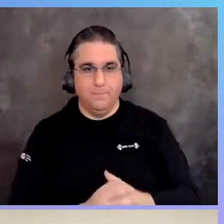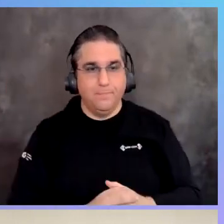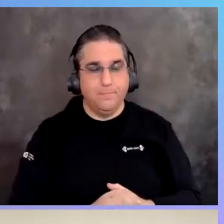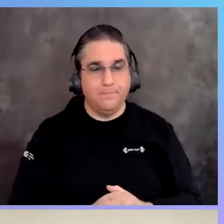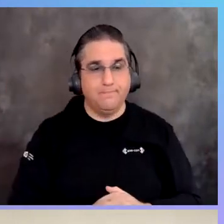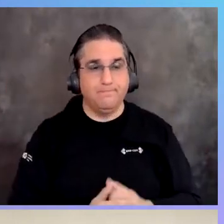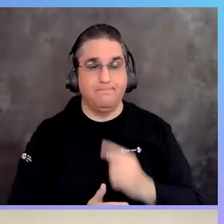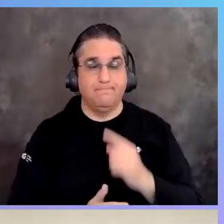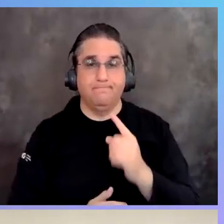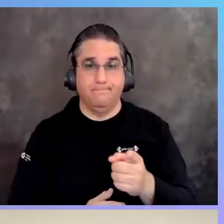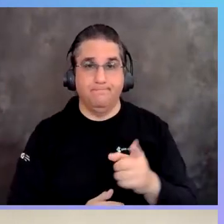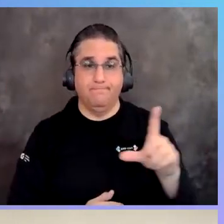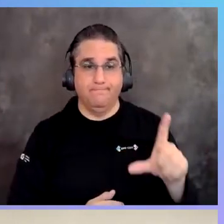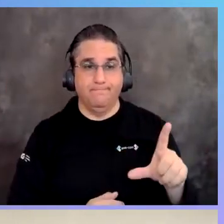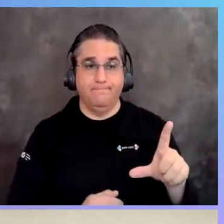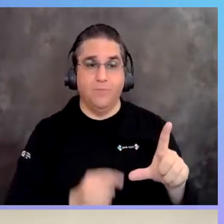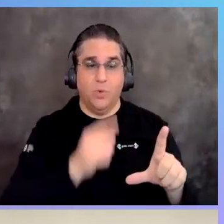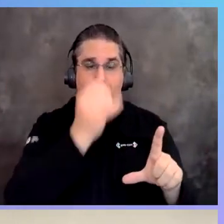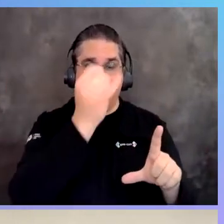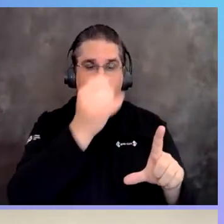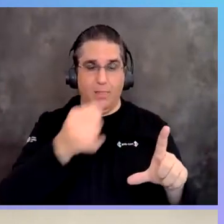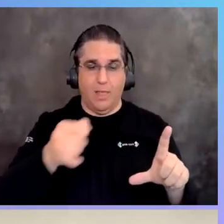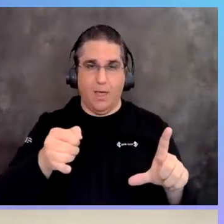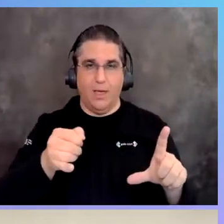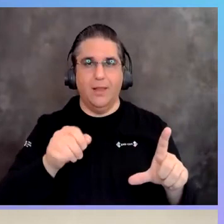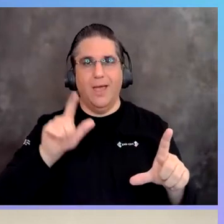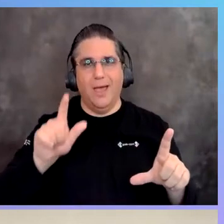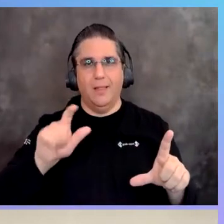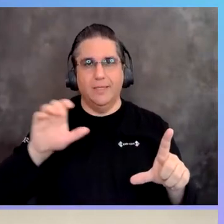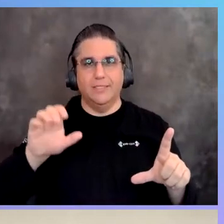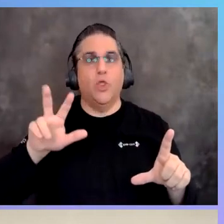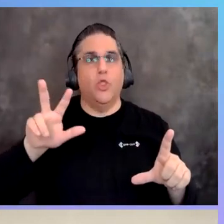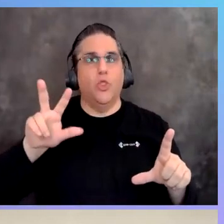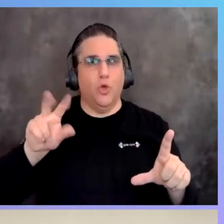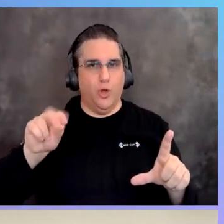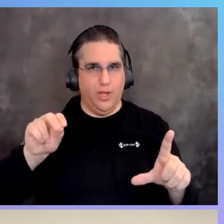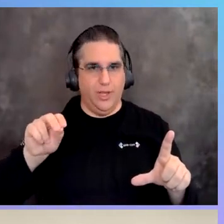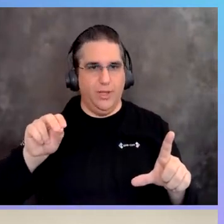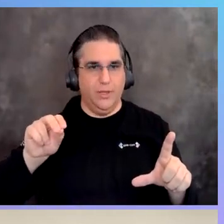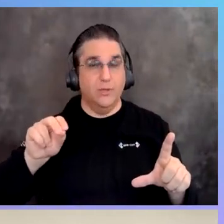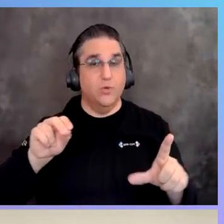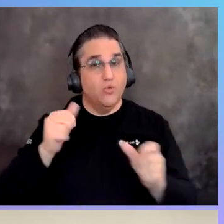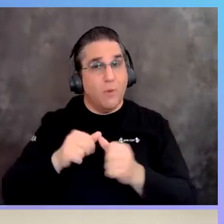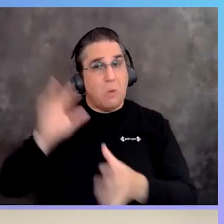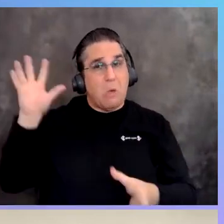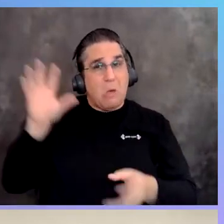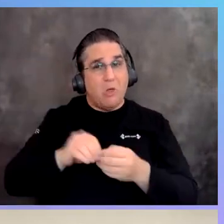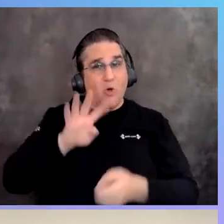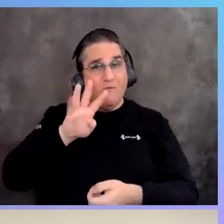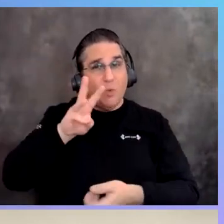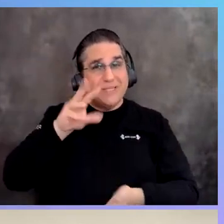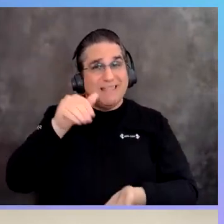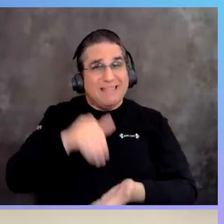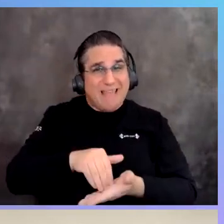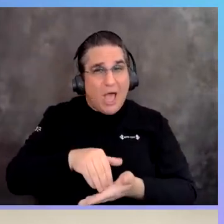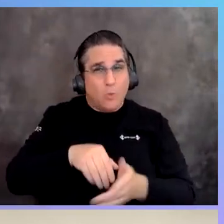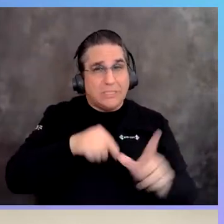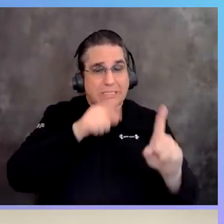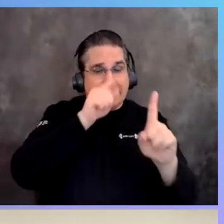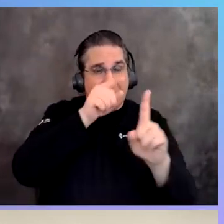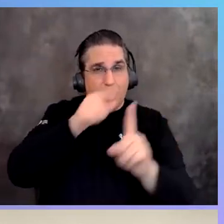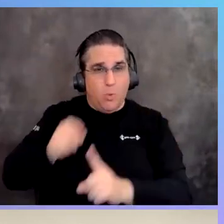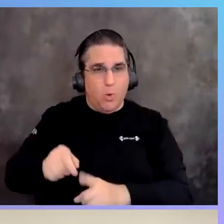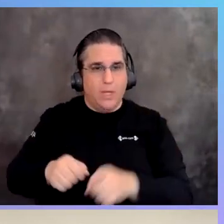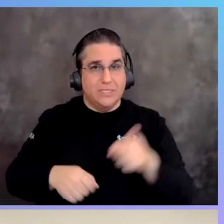Here is the LC30 line. So again, with those 46,000 data points, this is the average